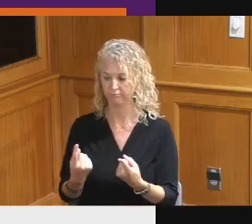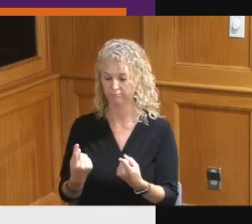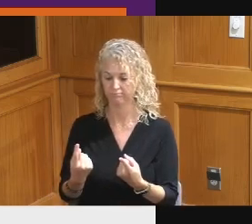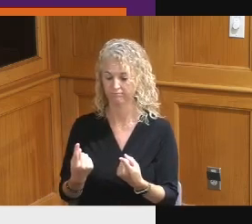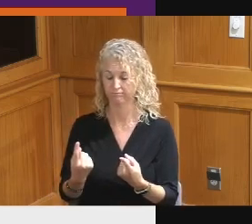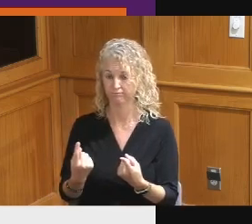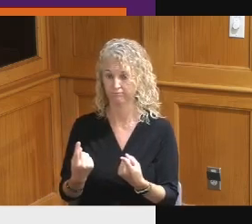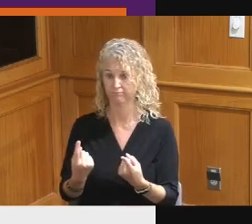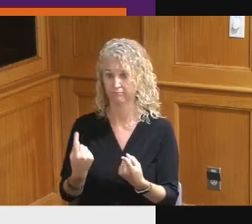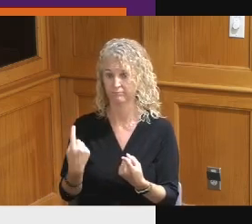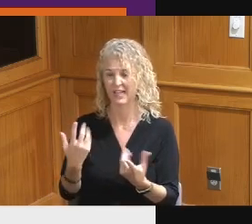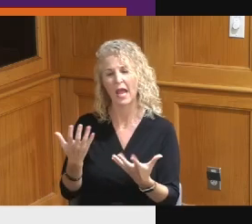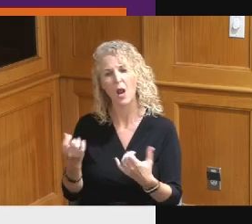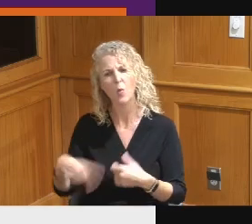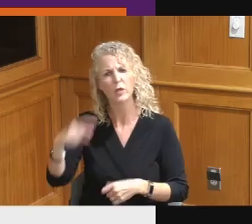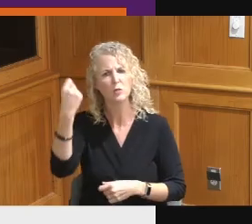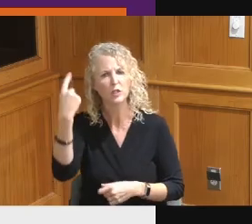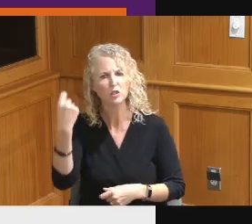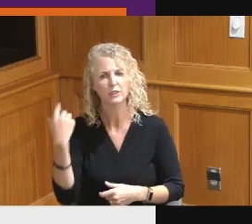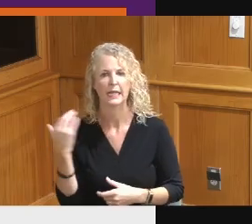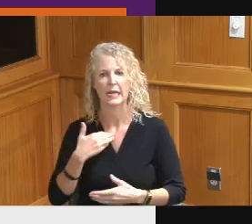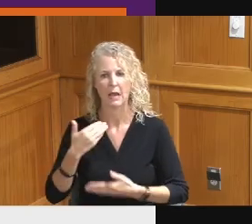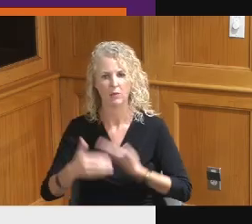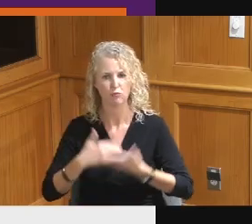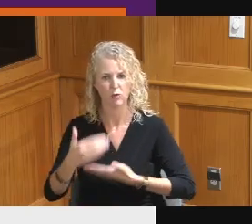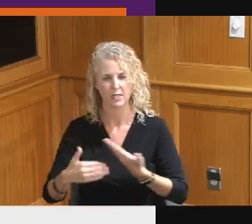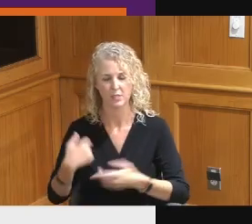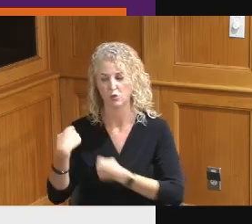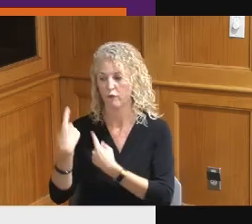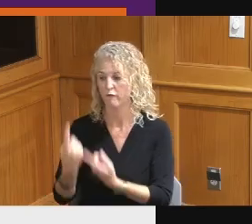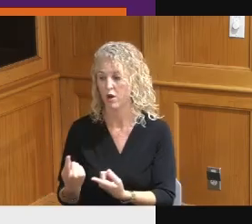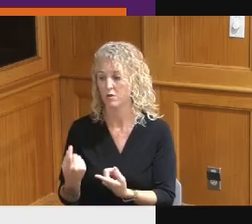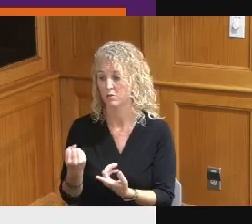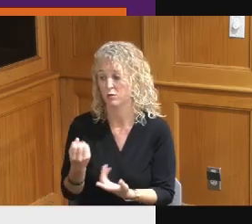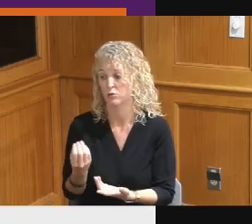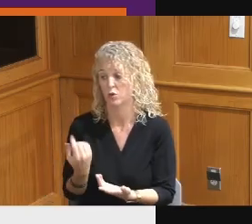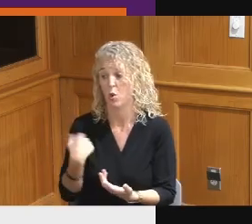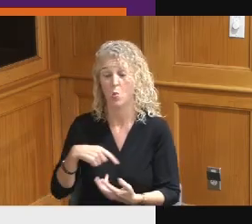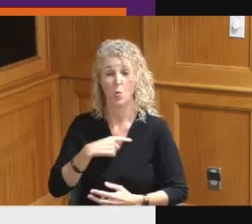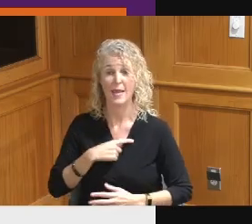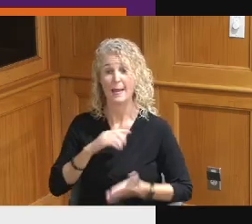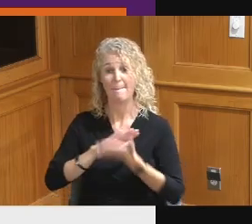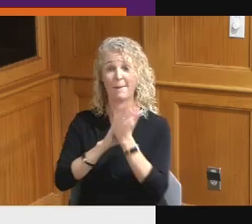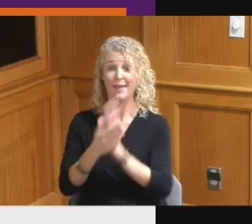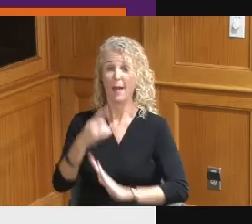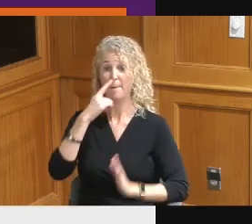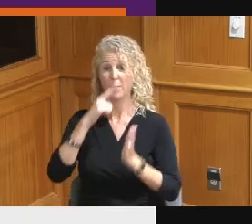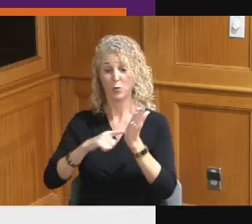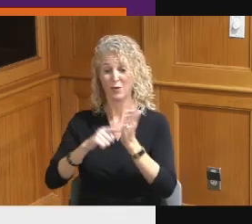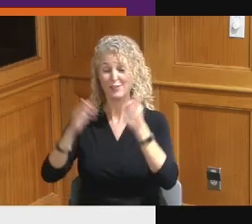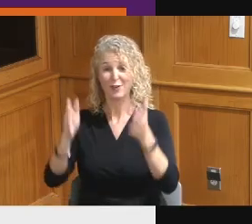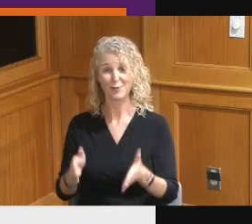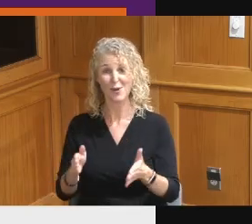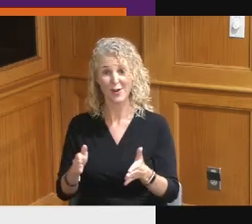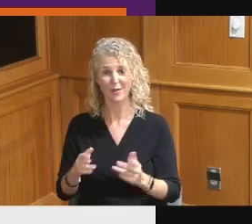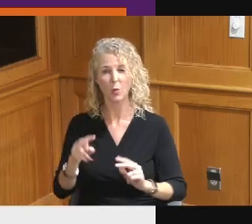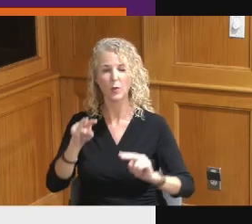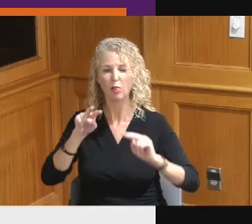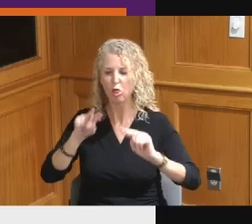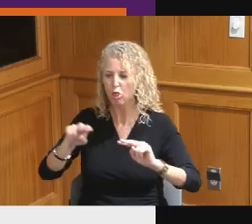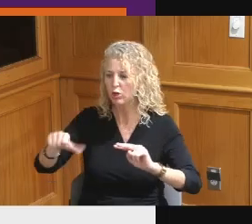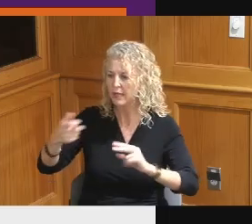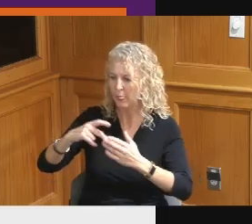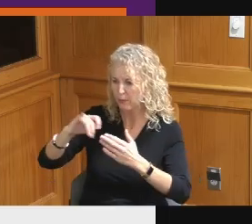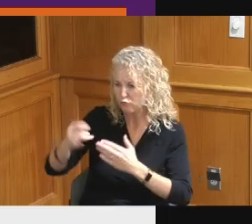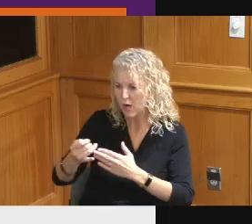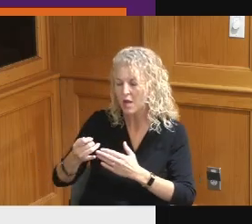what we took on, and also to understand sort of how this is all developing. So we were an analyst, we were a researcher. We looked into projects that were being considered, we